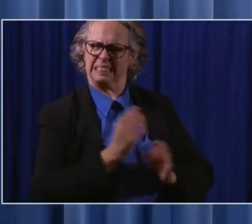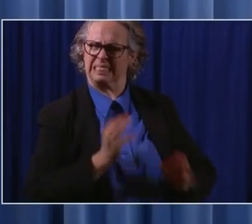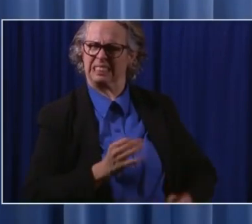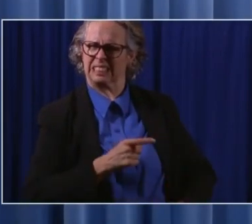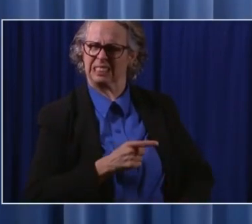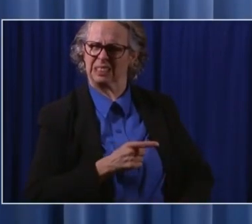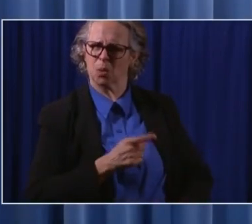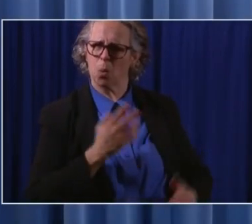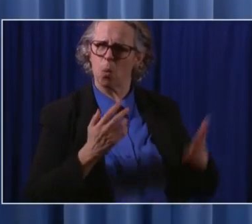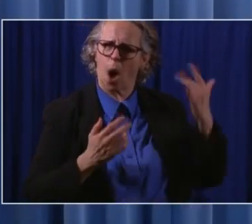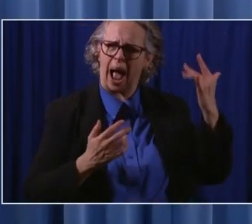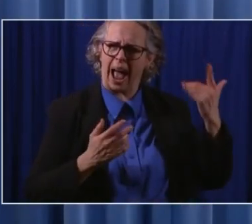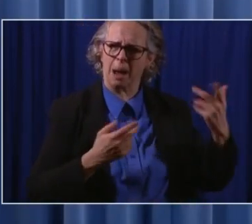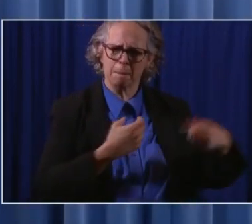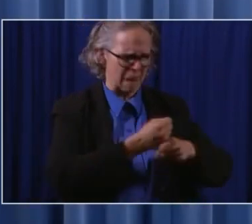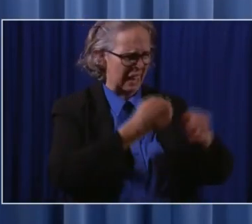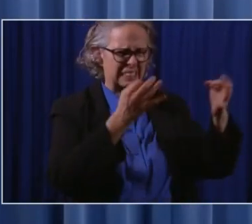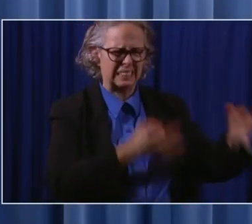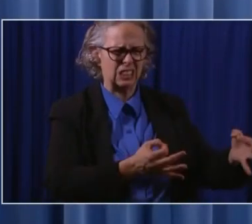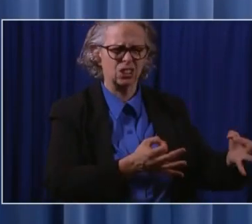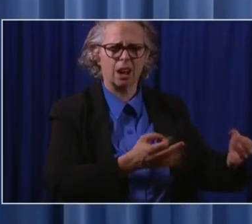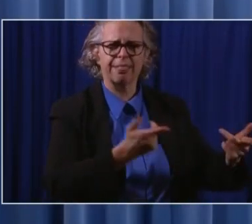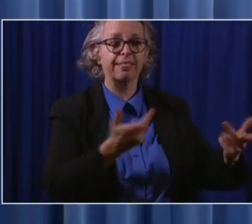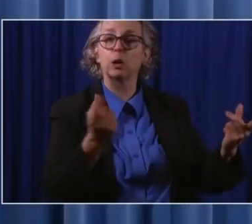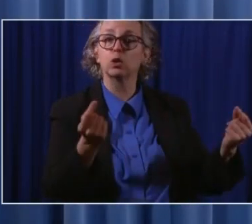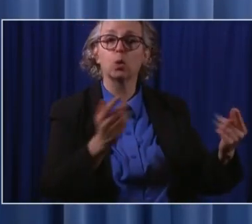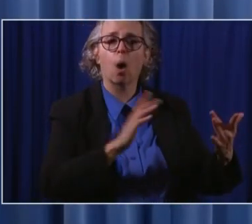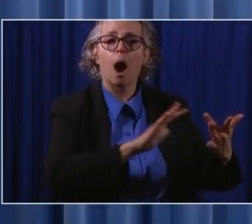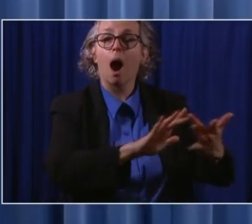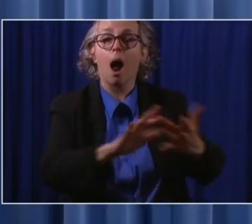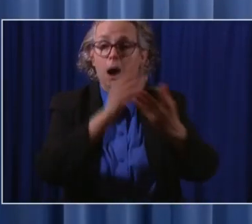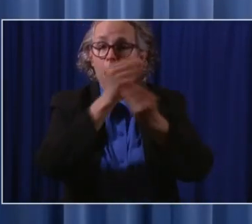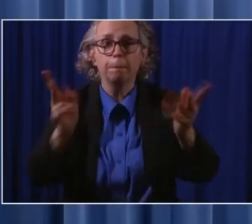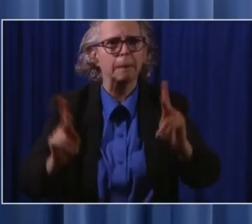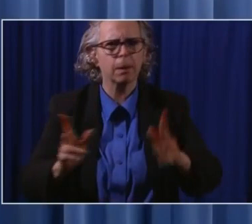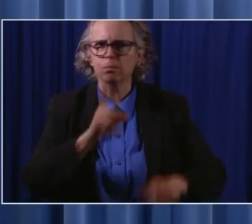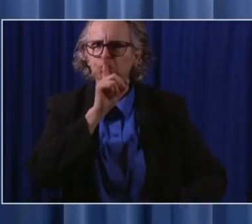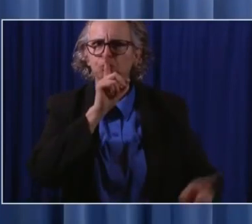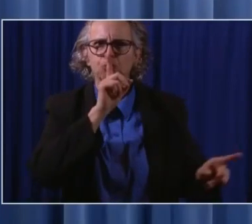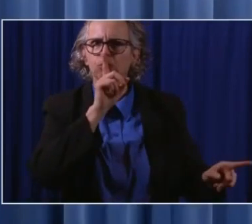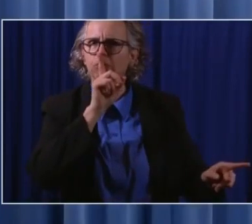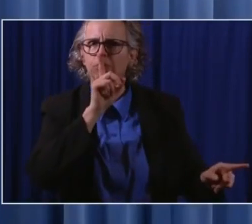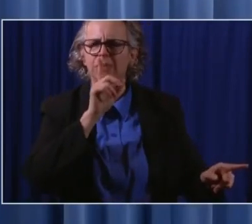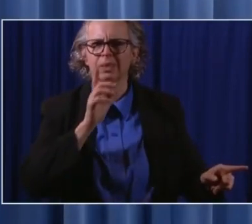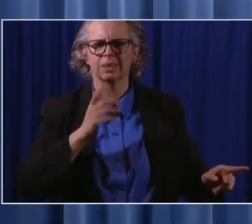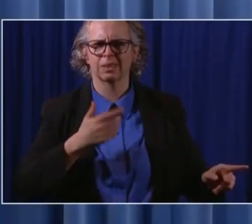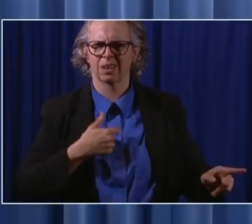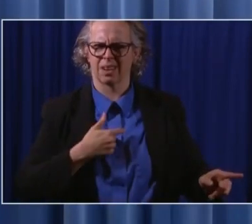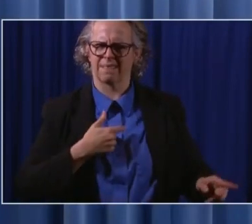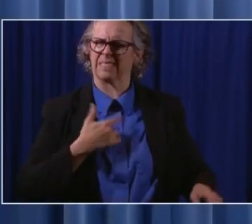the, they had the comment period, but for most Ohioans did not even know that period was going on.